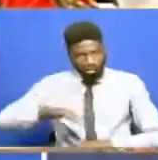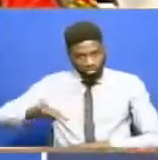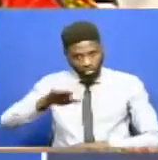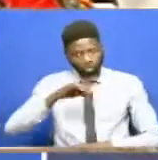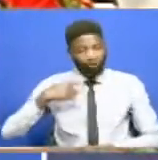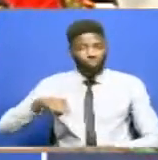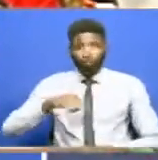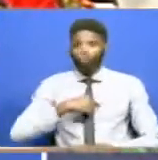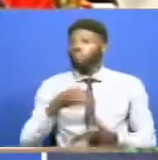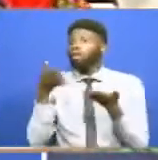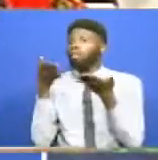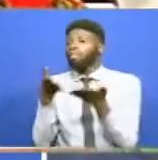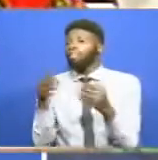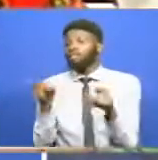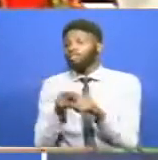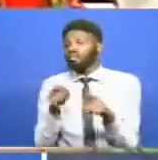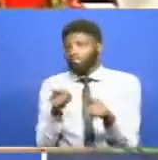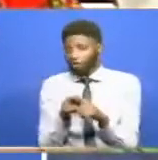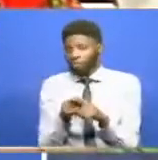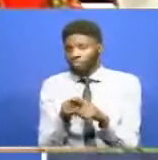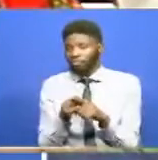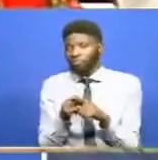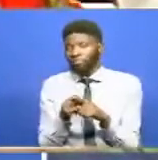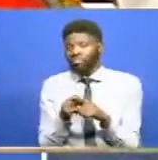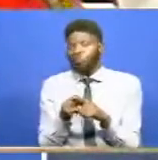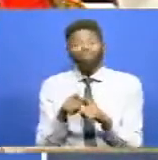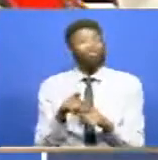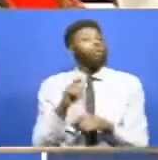to what the government has put in place.